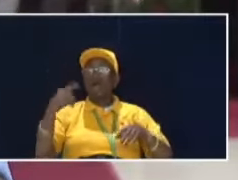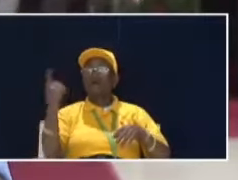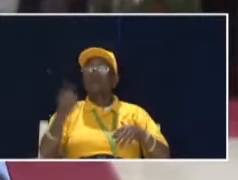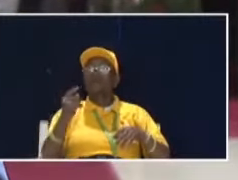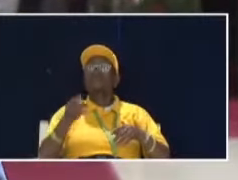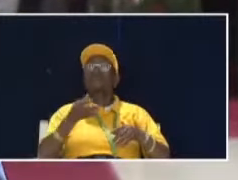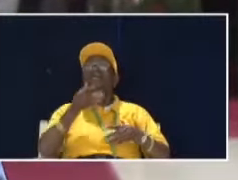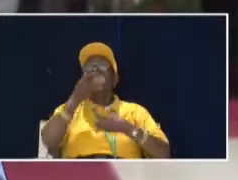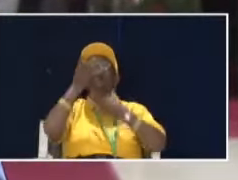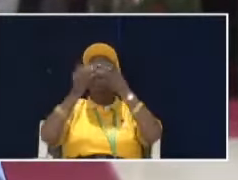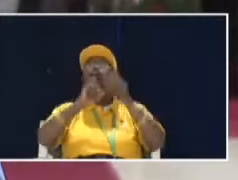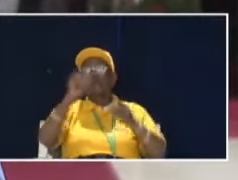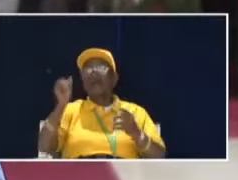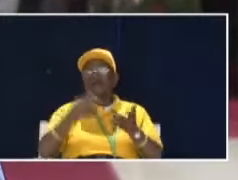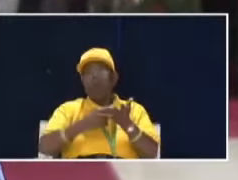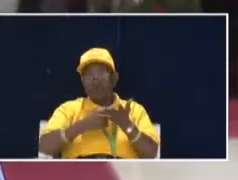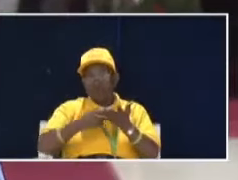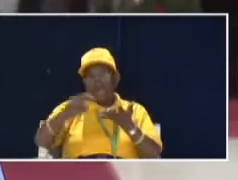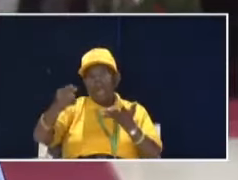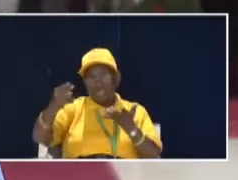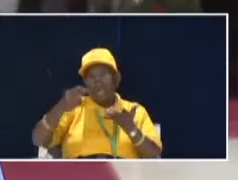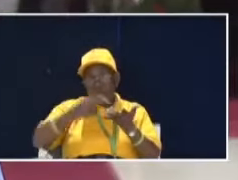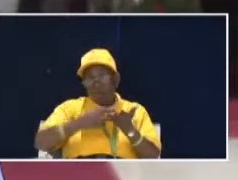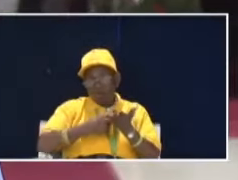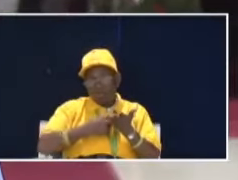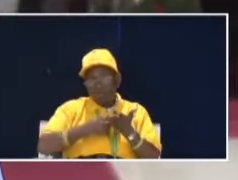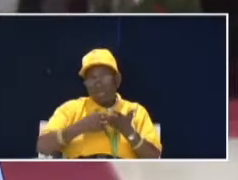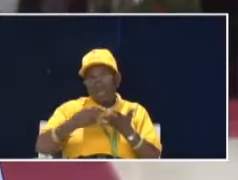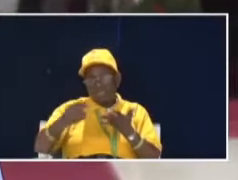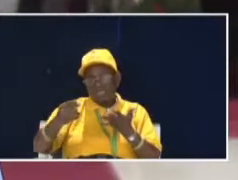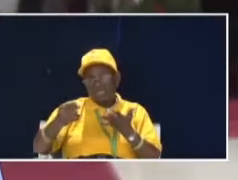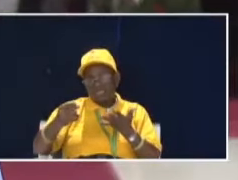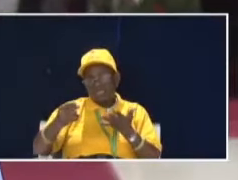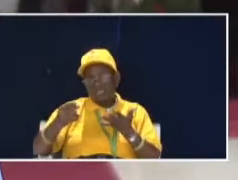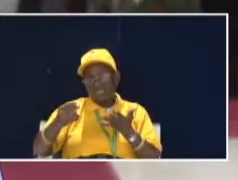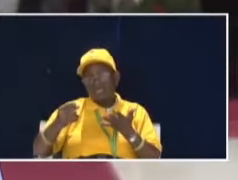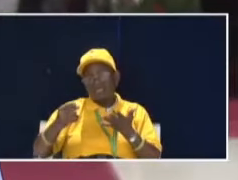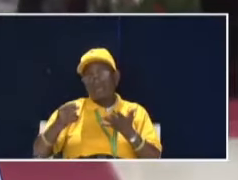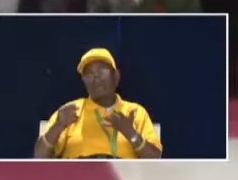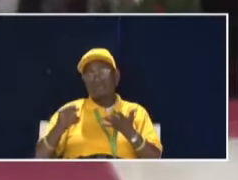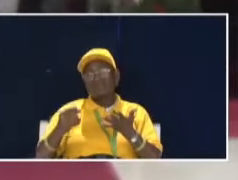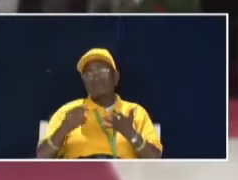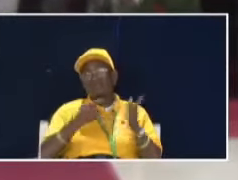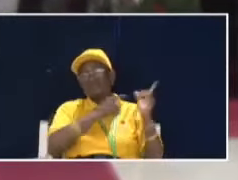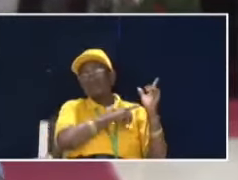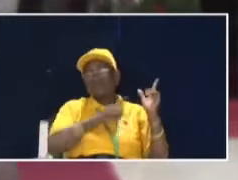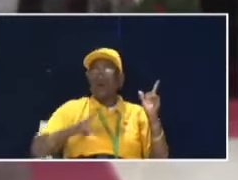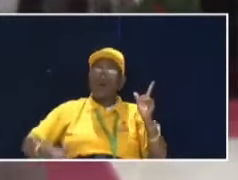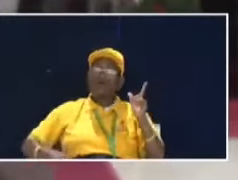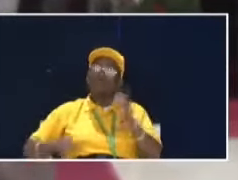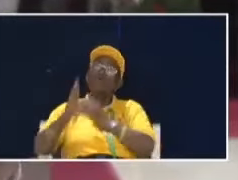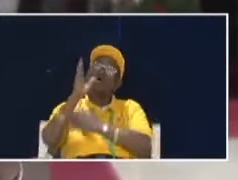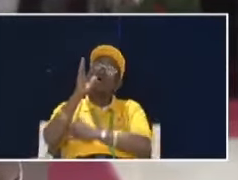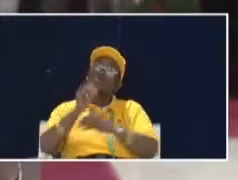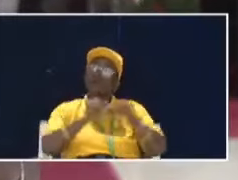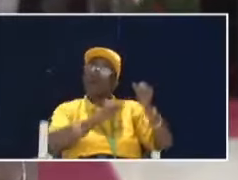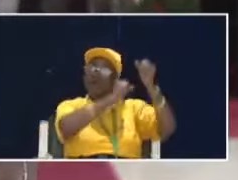holy, holy, holy. Lord God Almighty,